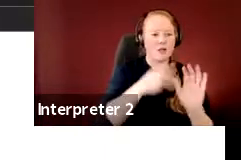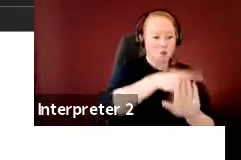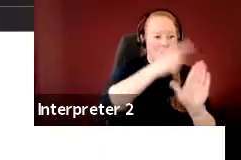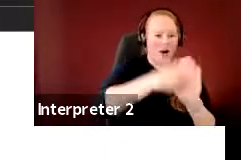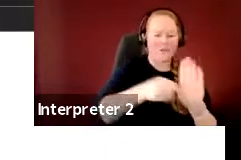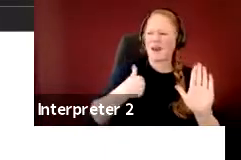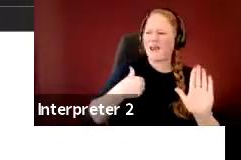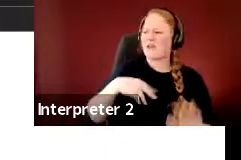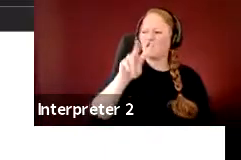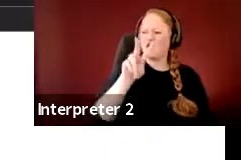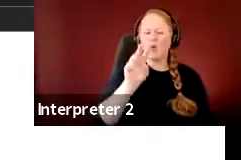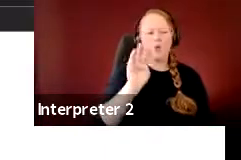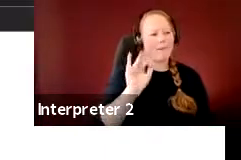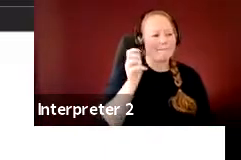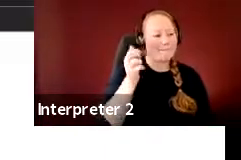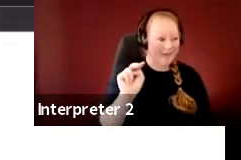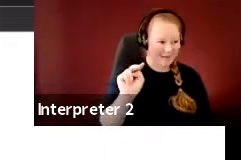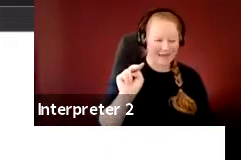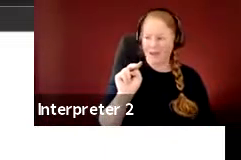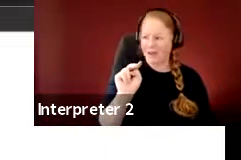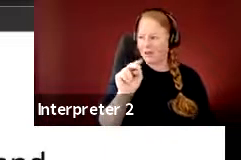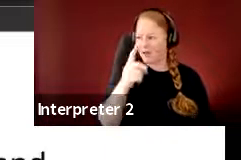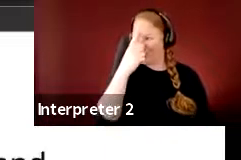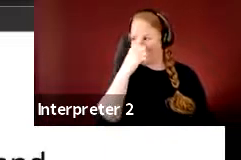E-rate. Next slide.